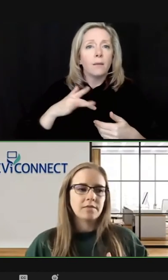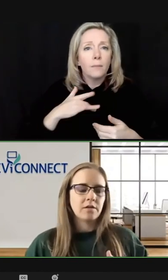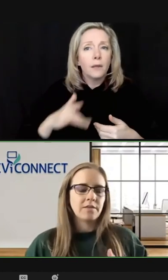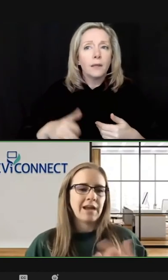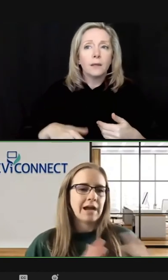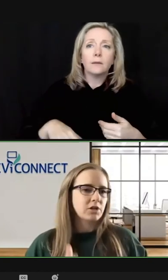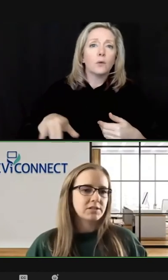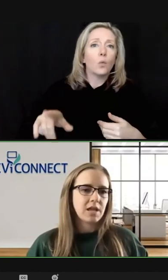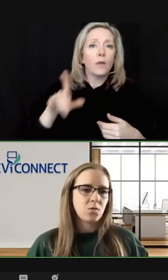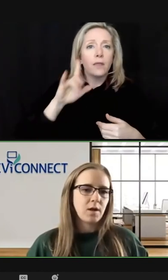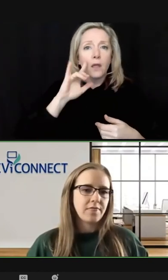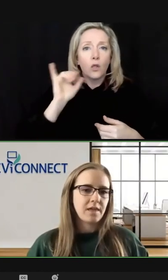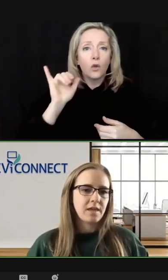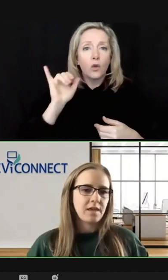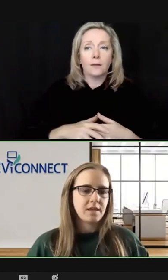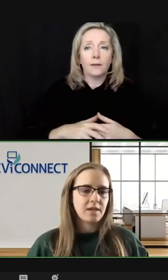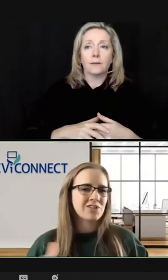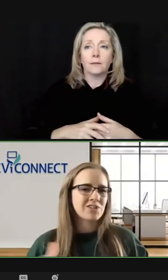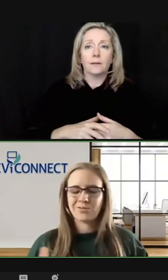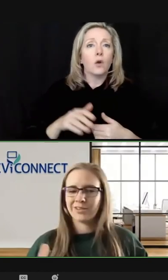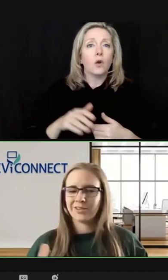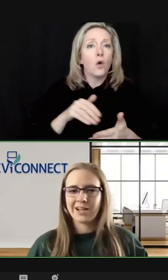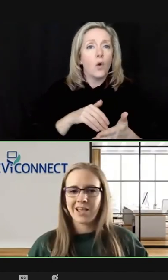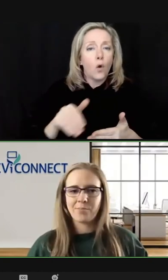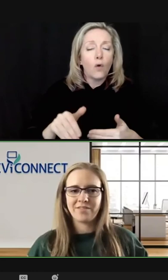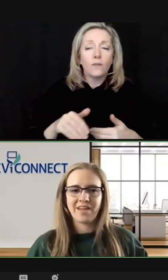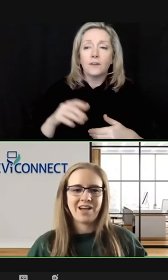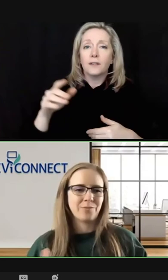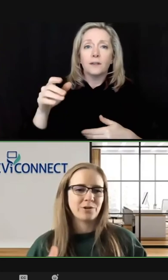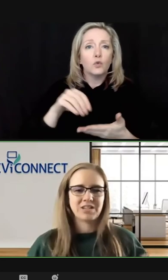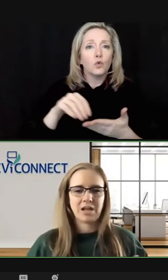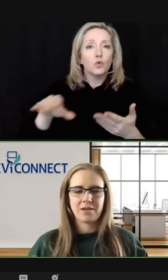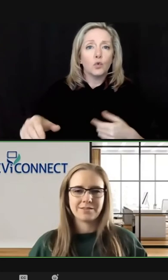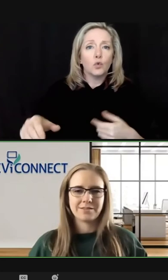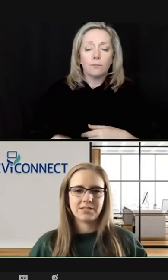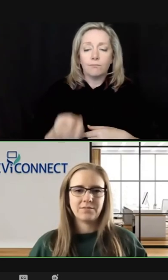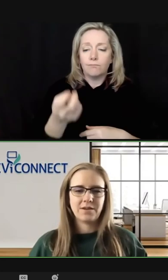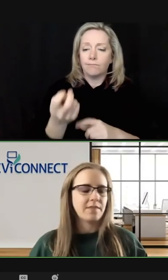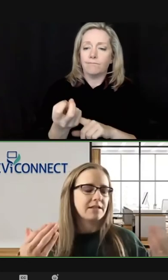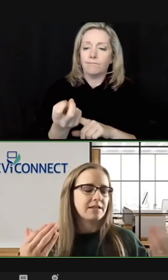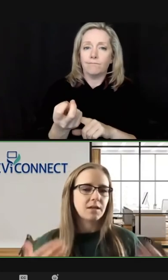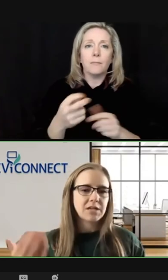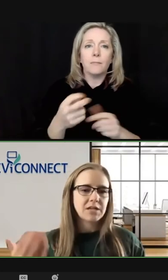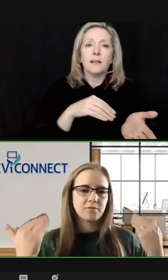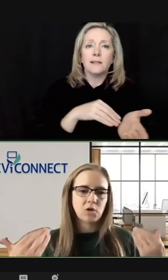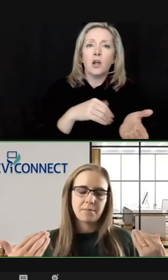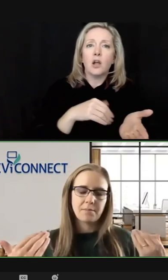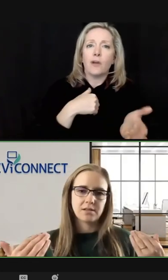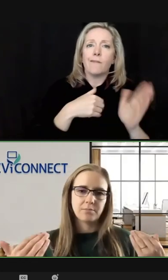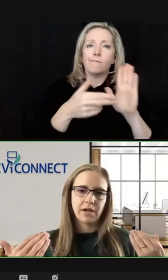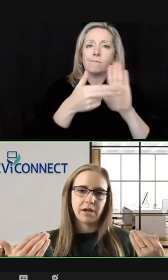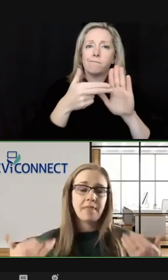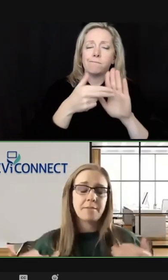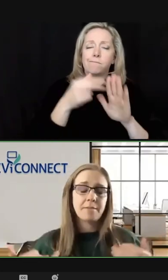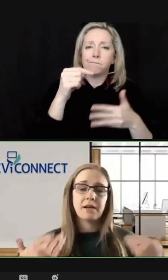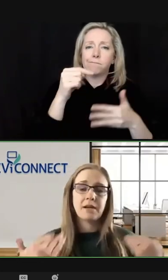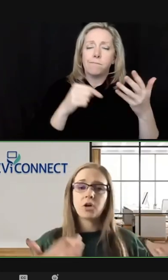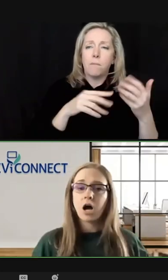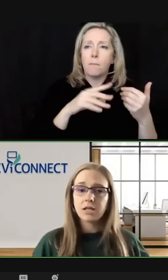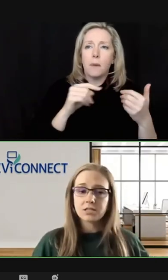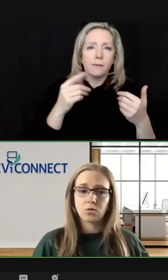who the doctors are saying one thing, but the vision isn't really lining up with that, and we're just not making sense of it. They've had some type of trauma to the